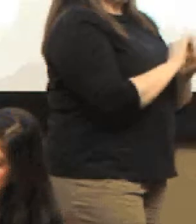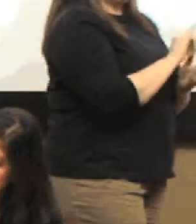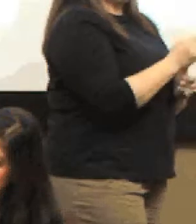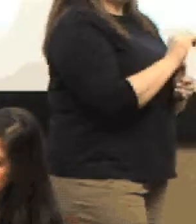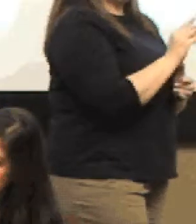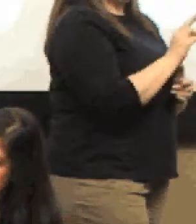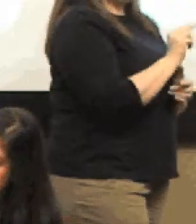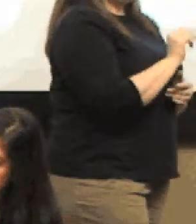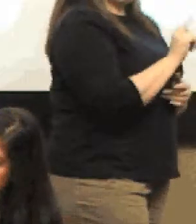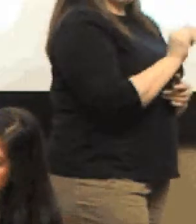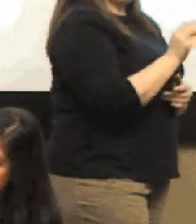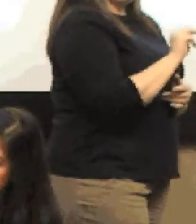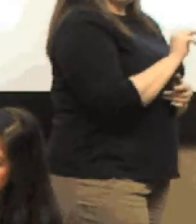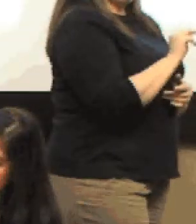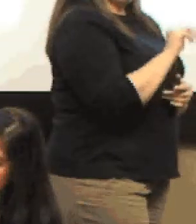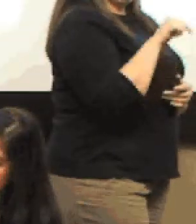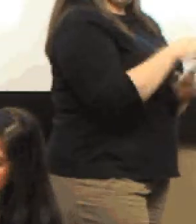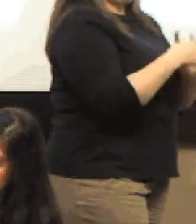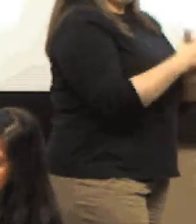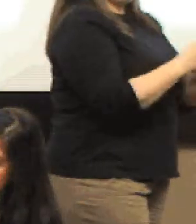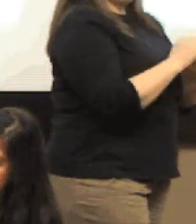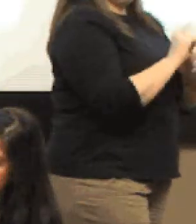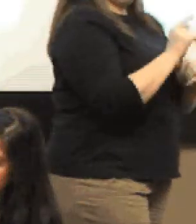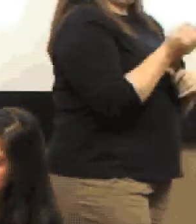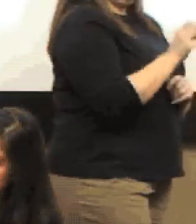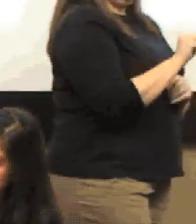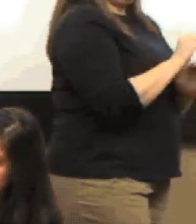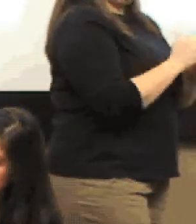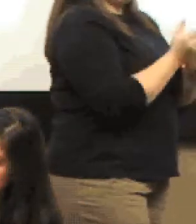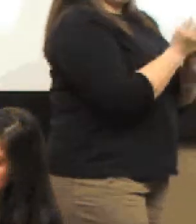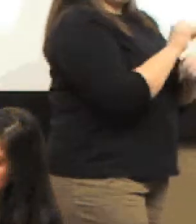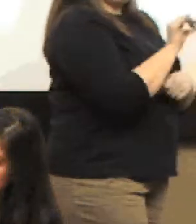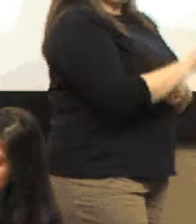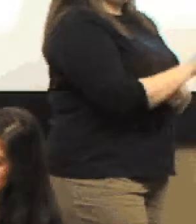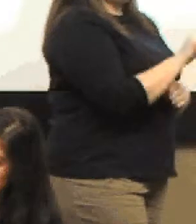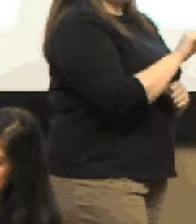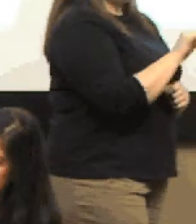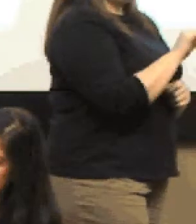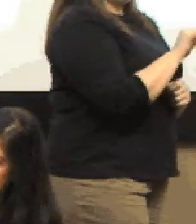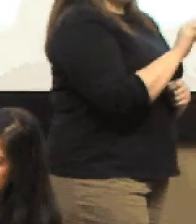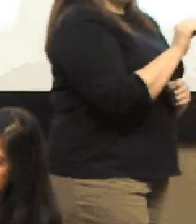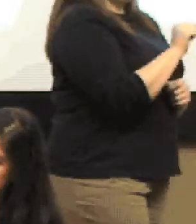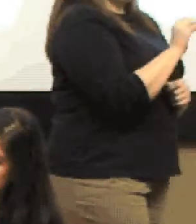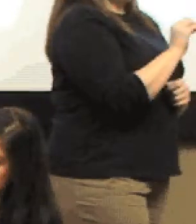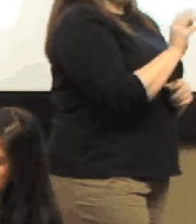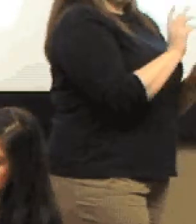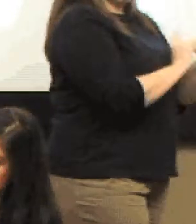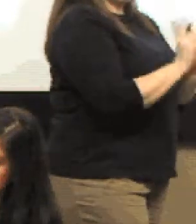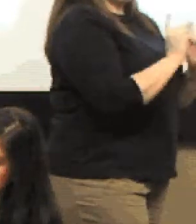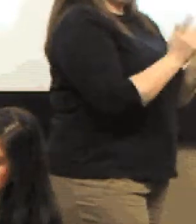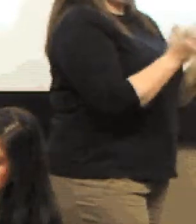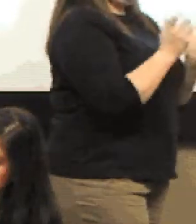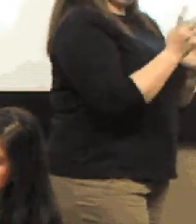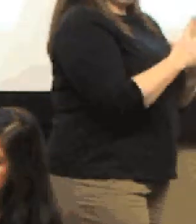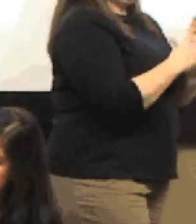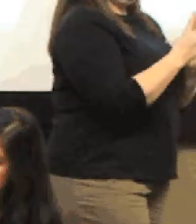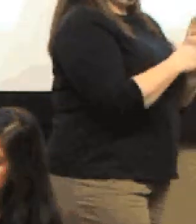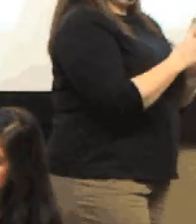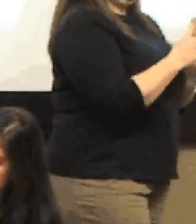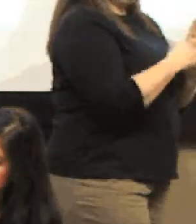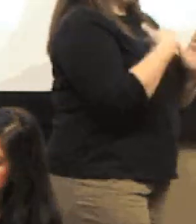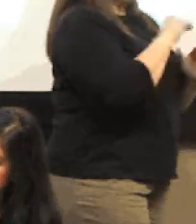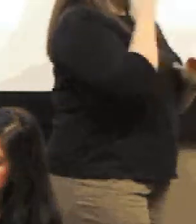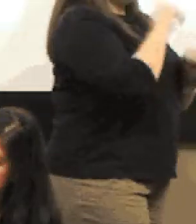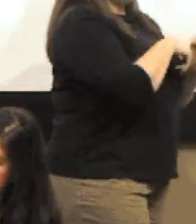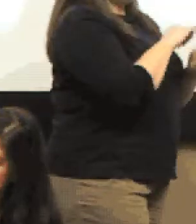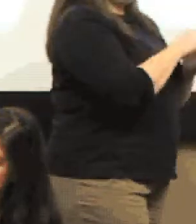journalism, to, and this ties to the column, sort of how do you make it so people want to read it. We didn't really think